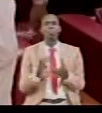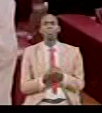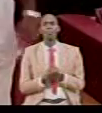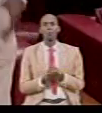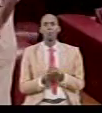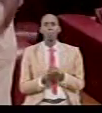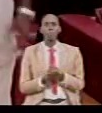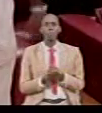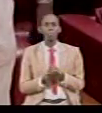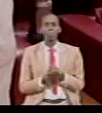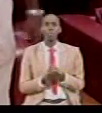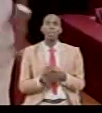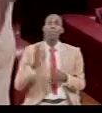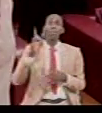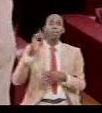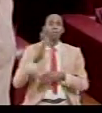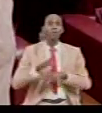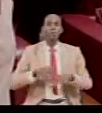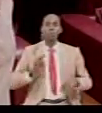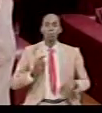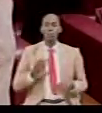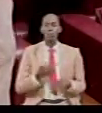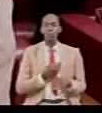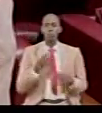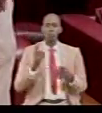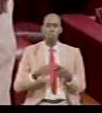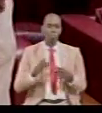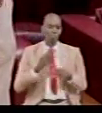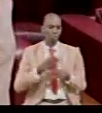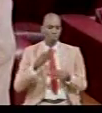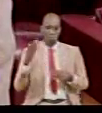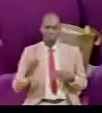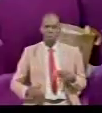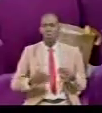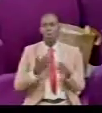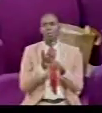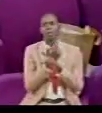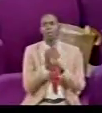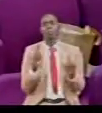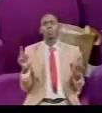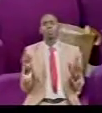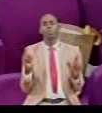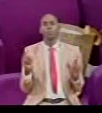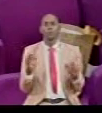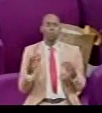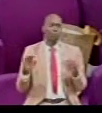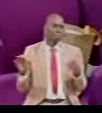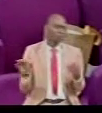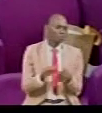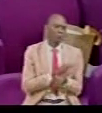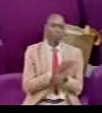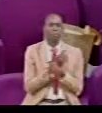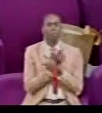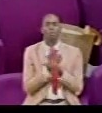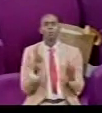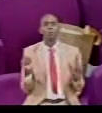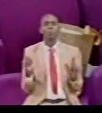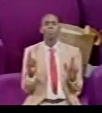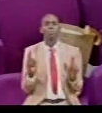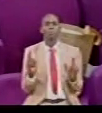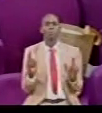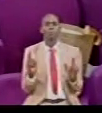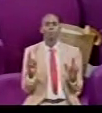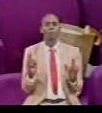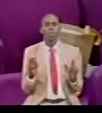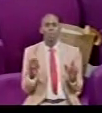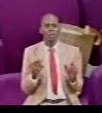He calls us to total liberation, total, complete. Any area